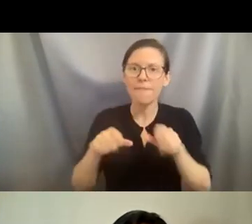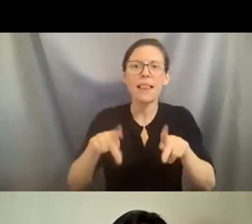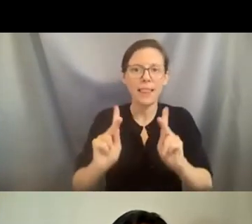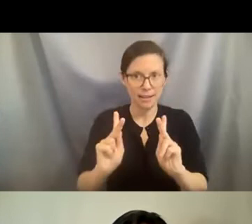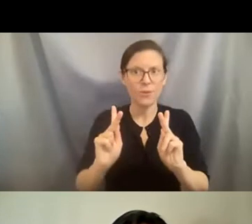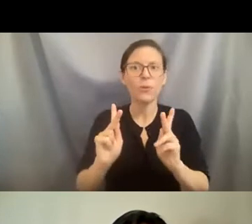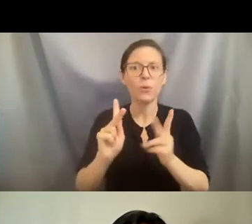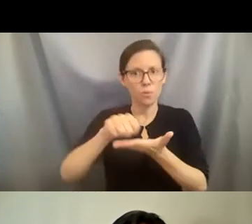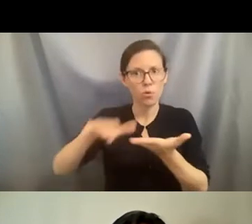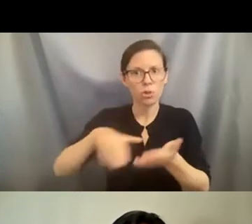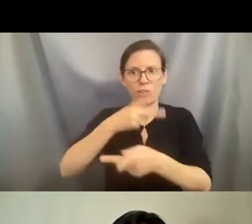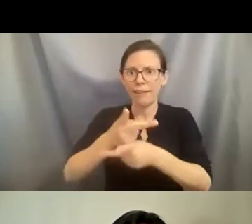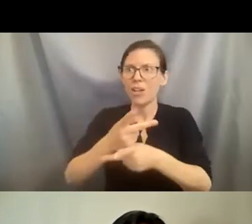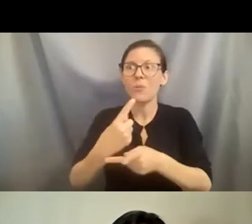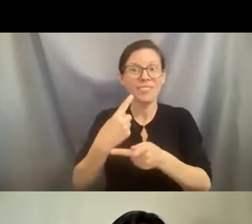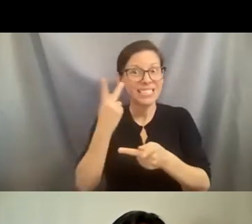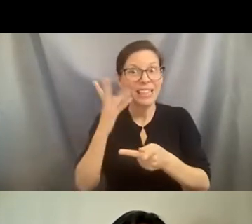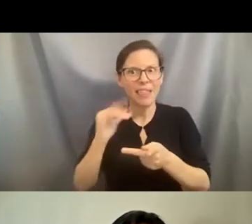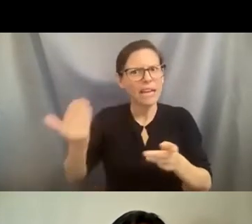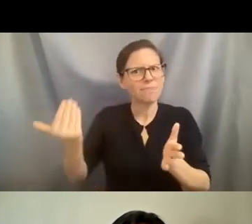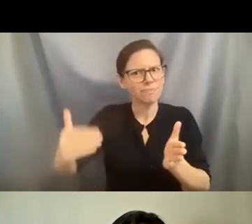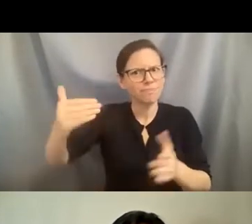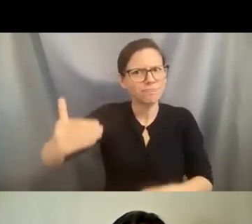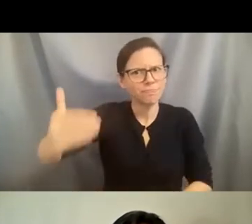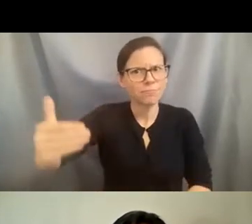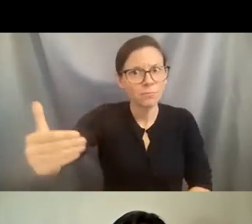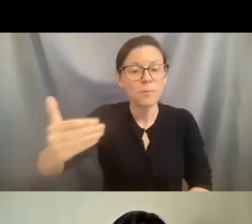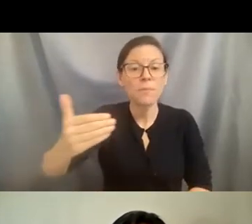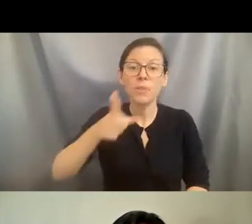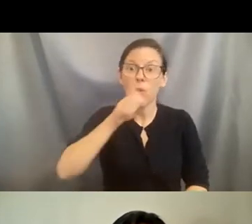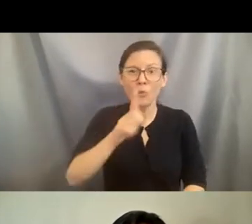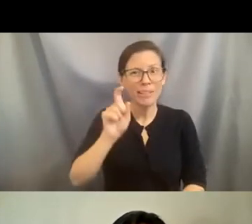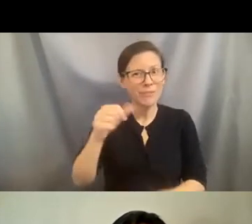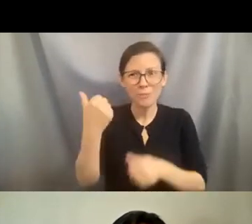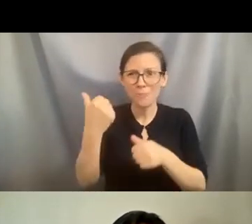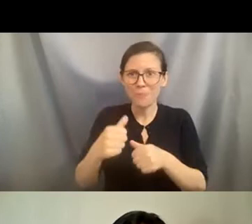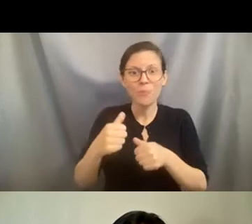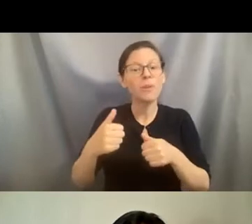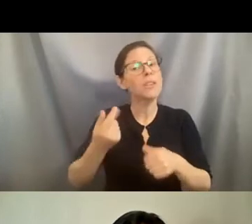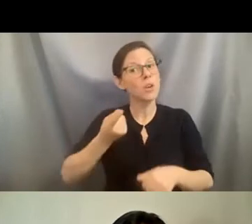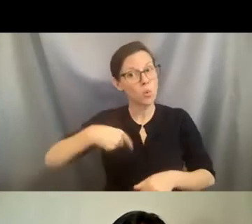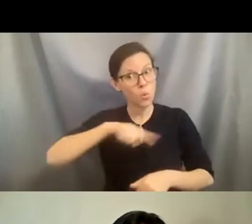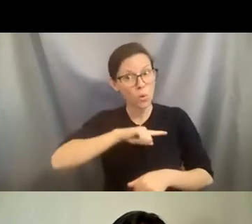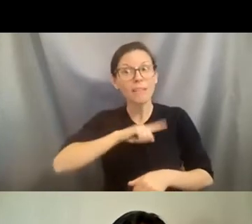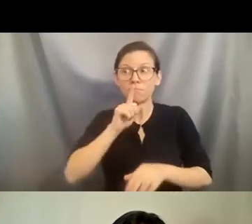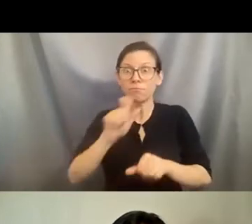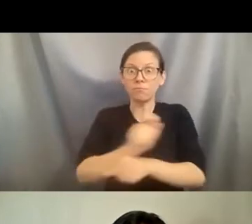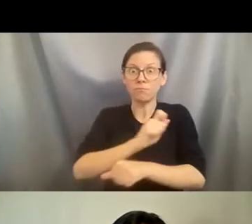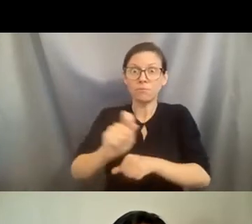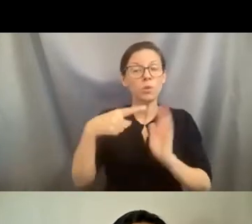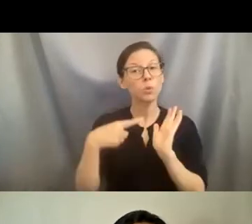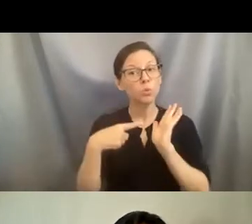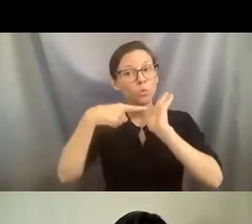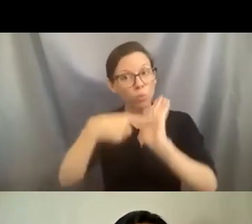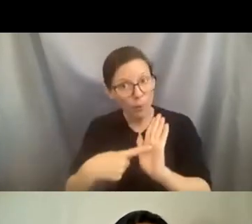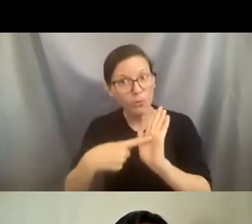care. And we have to remember that we really are representing the majority of Virginians